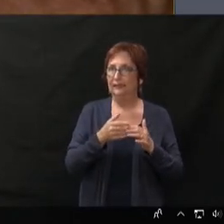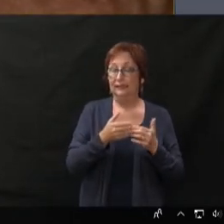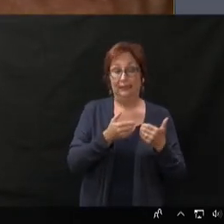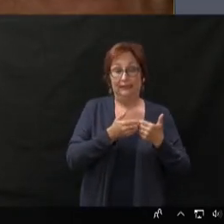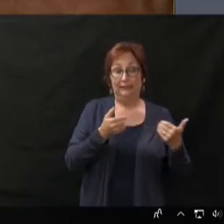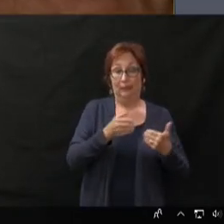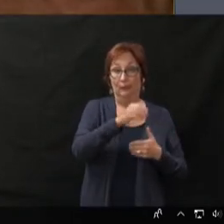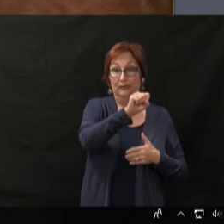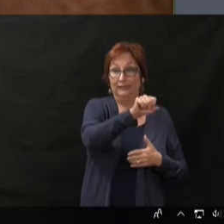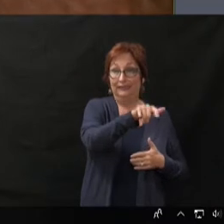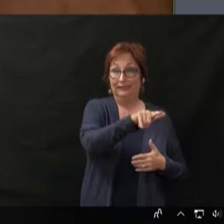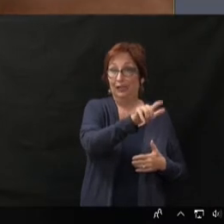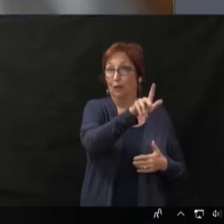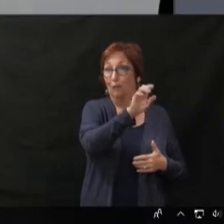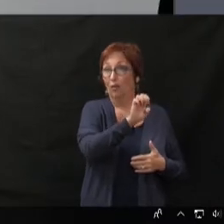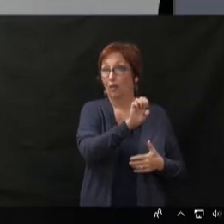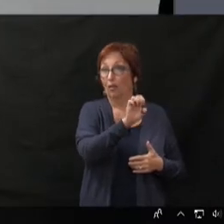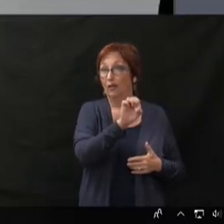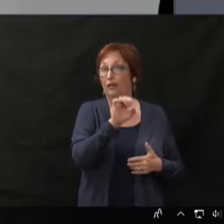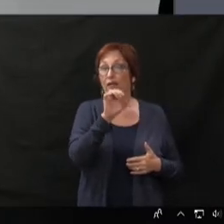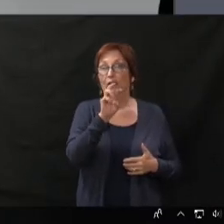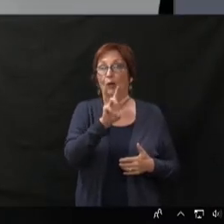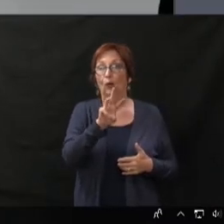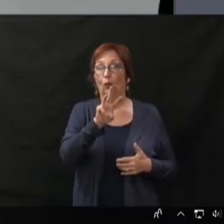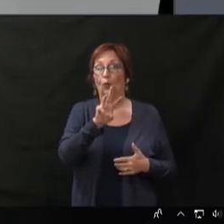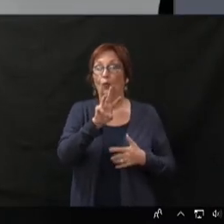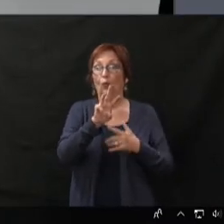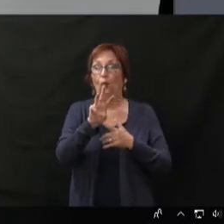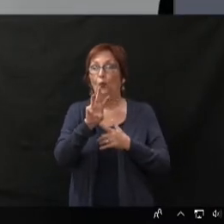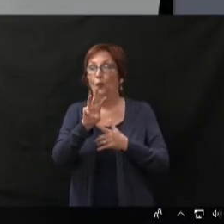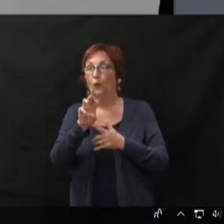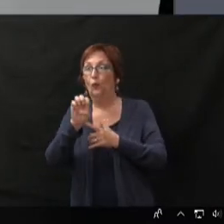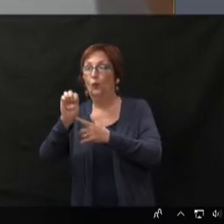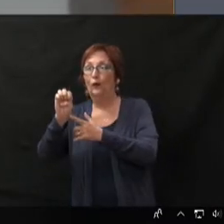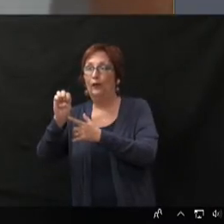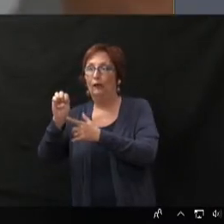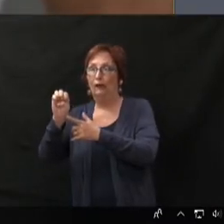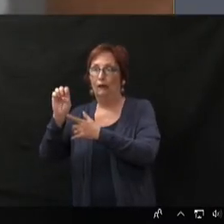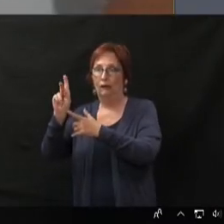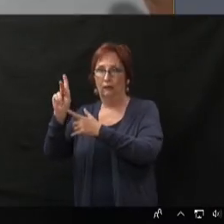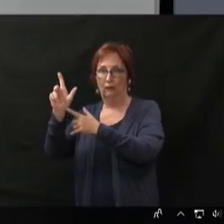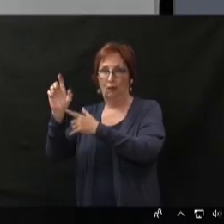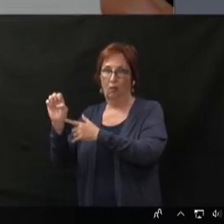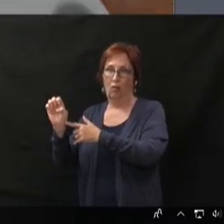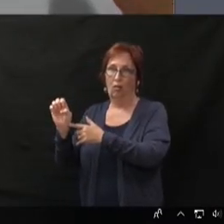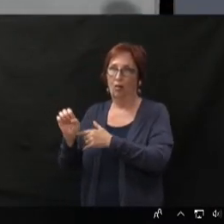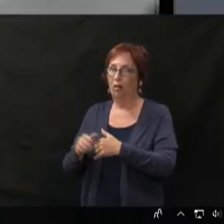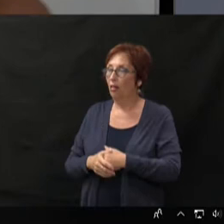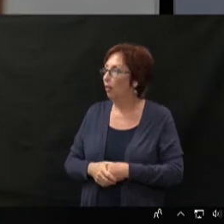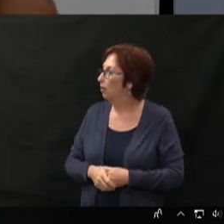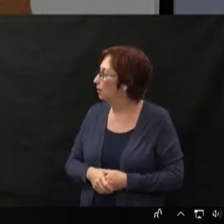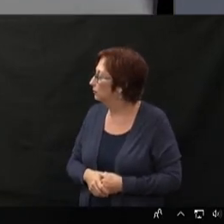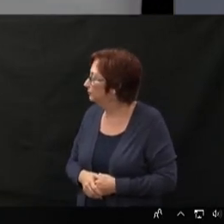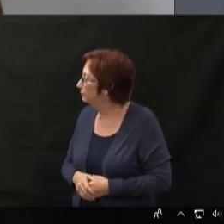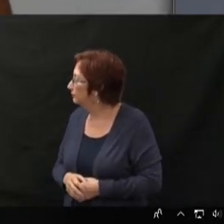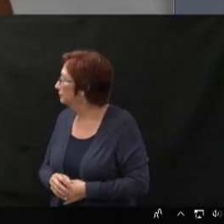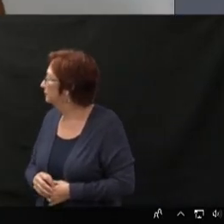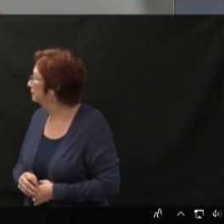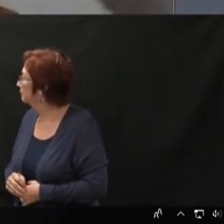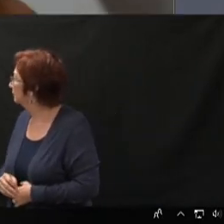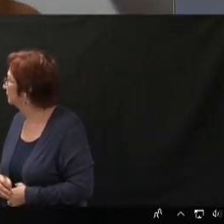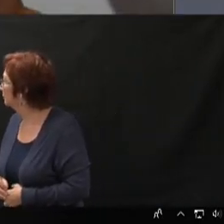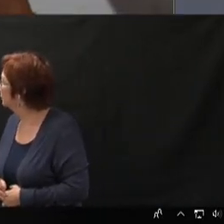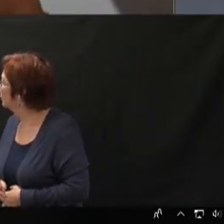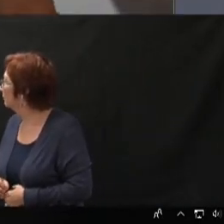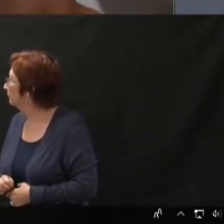would be pronounced weakle, okay? And I'll talk a little bit more about that tomorrow when